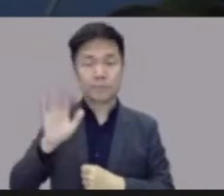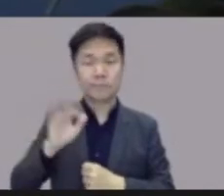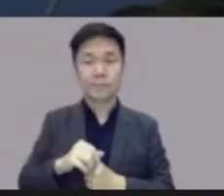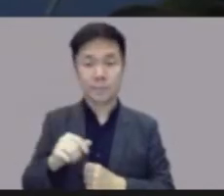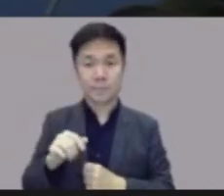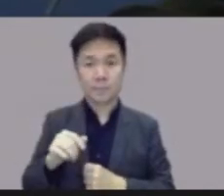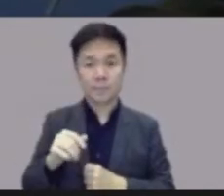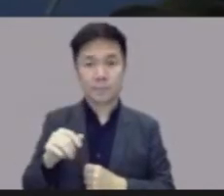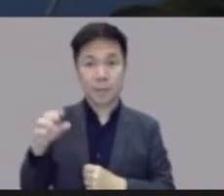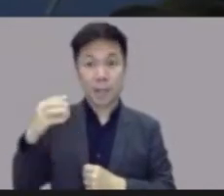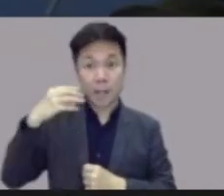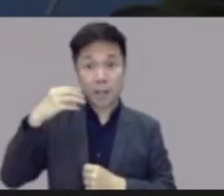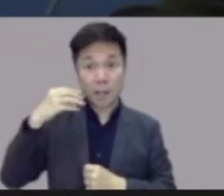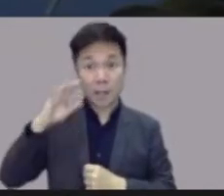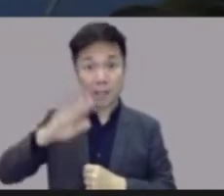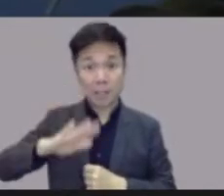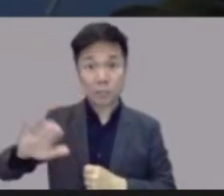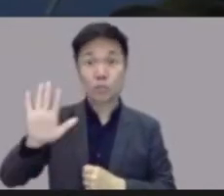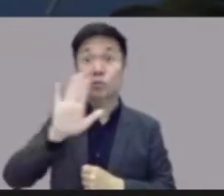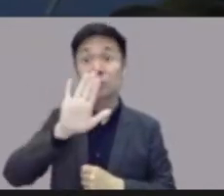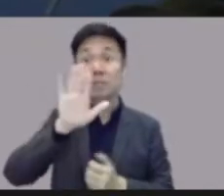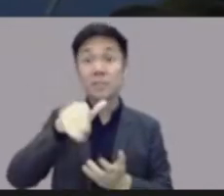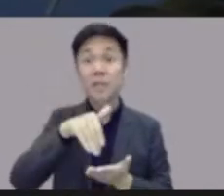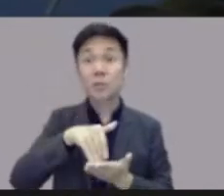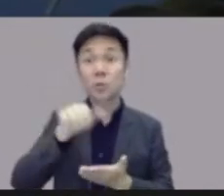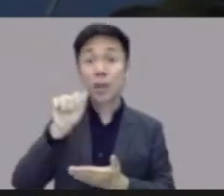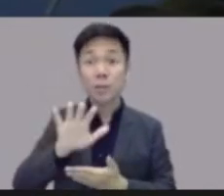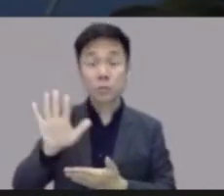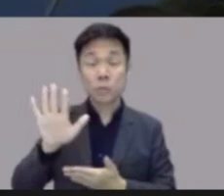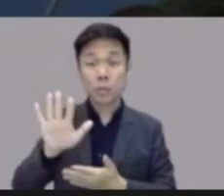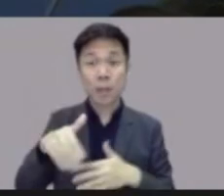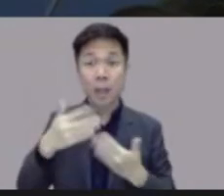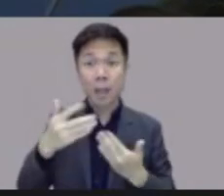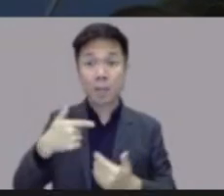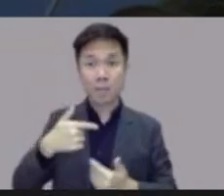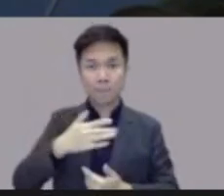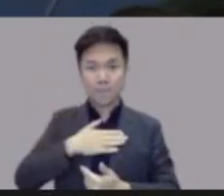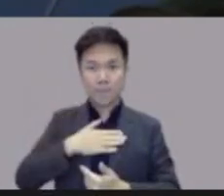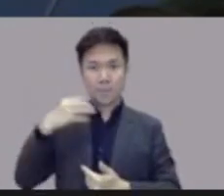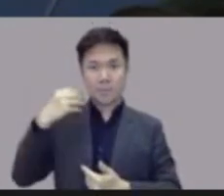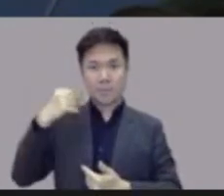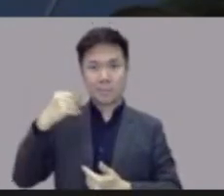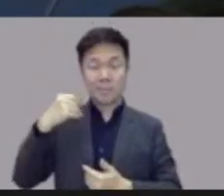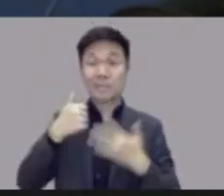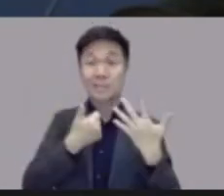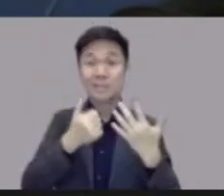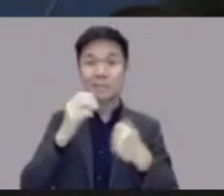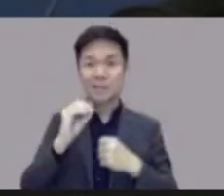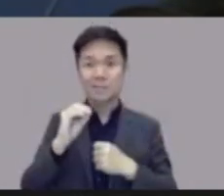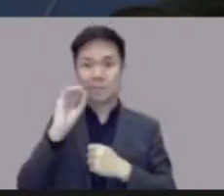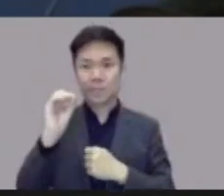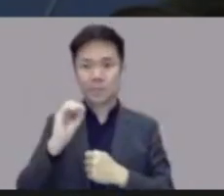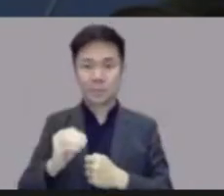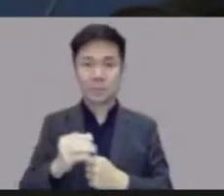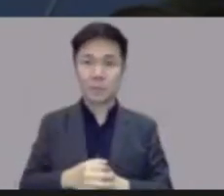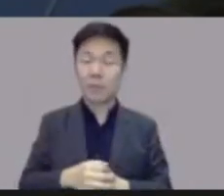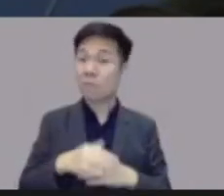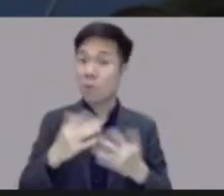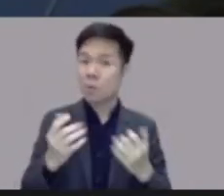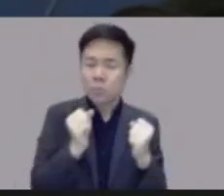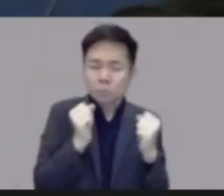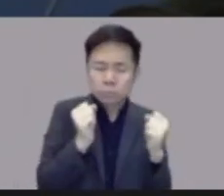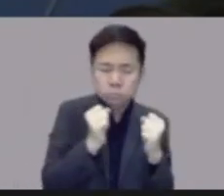in in Central Asia is generated in Tajikistan 60 it is also from glaciers from Snow